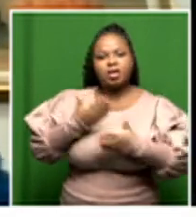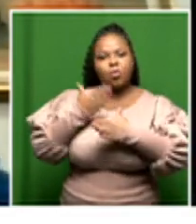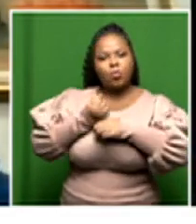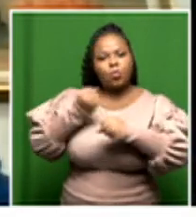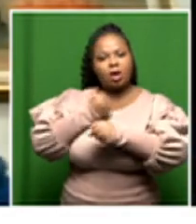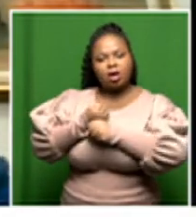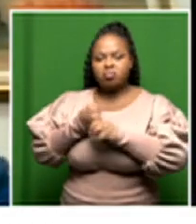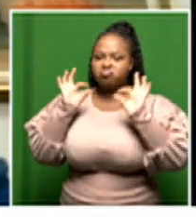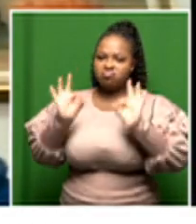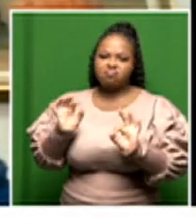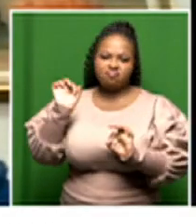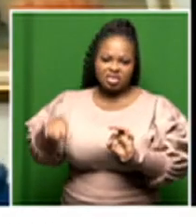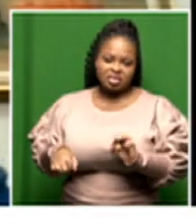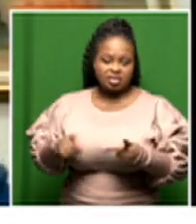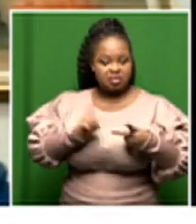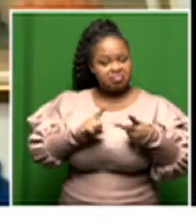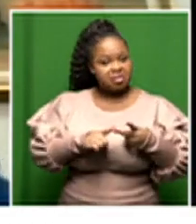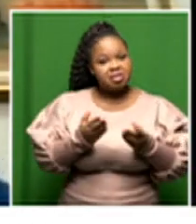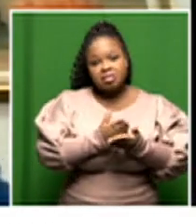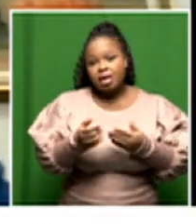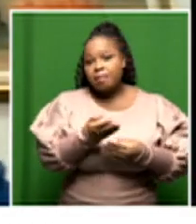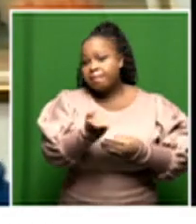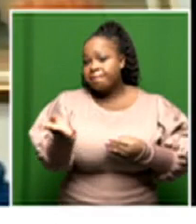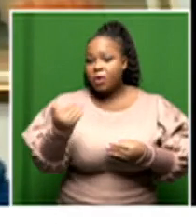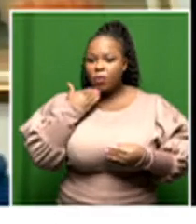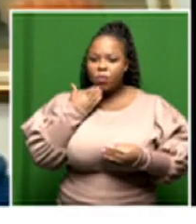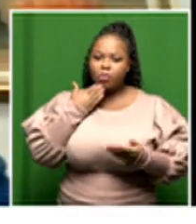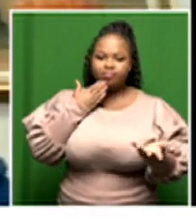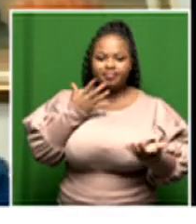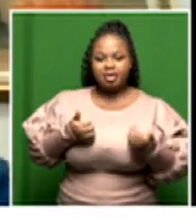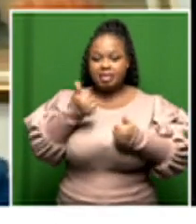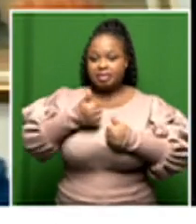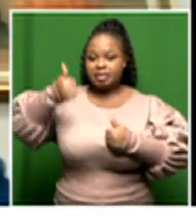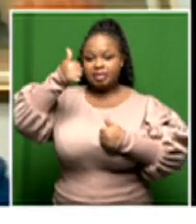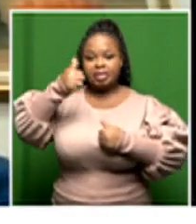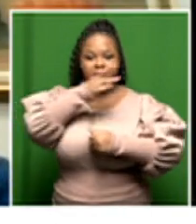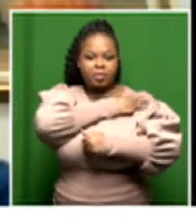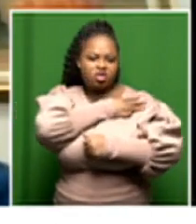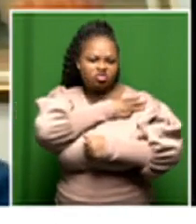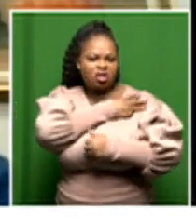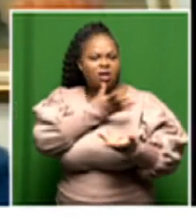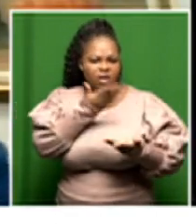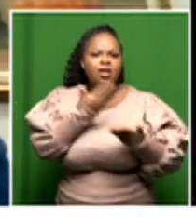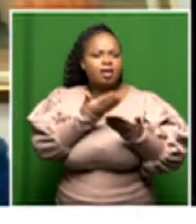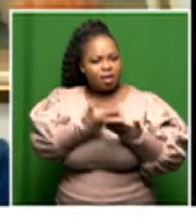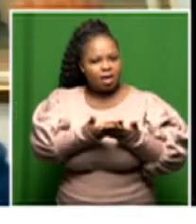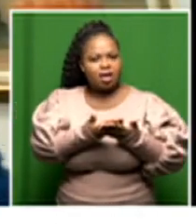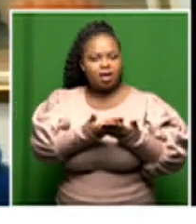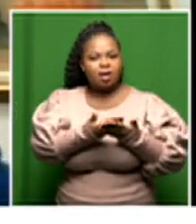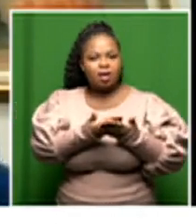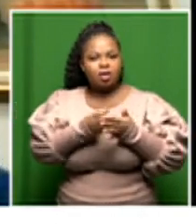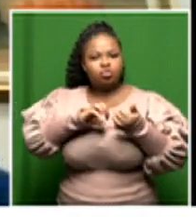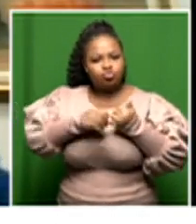responsibility well, and those who have the potential to be senior managers have room to move